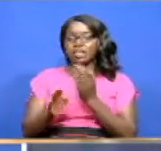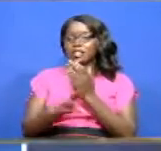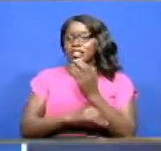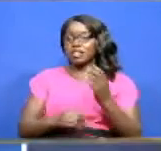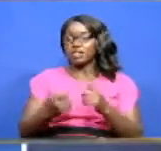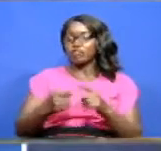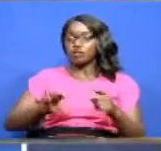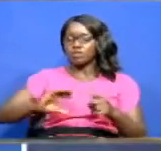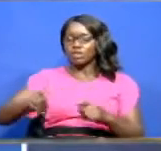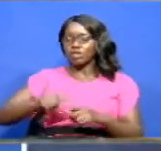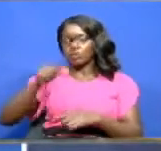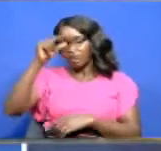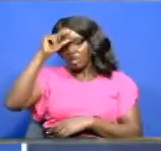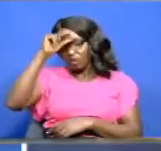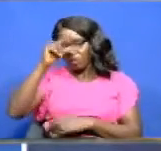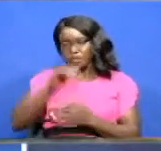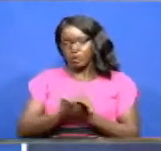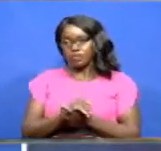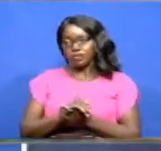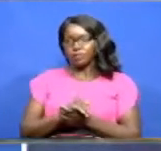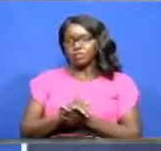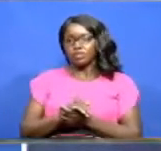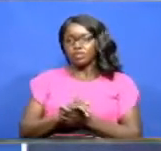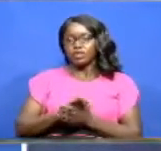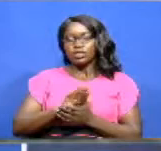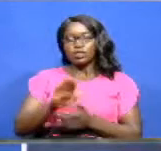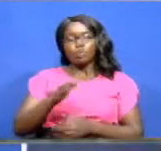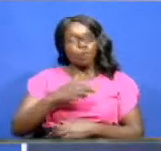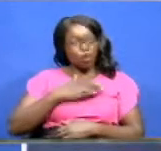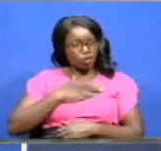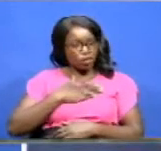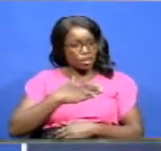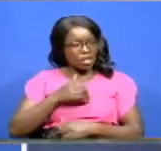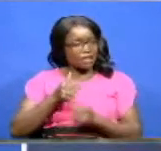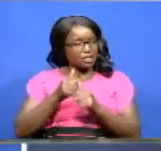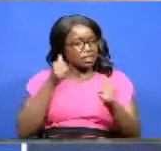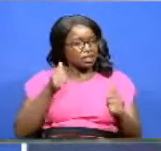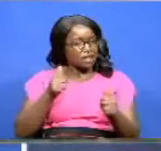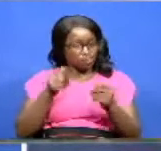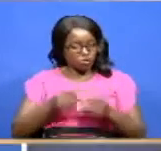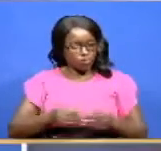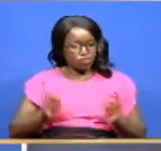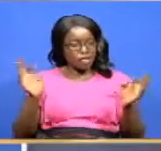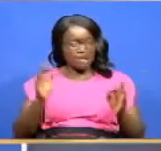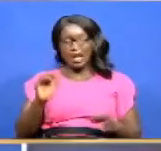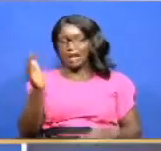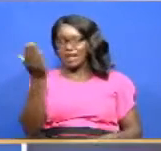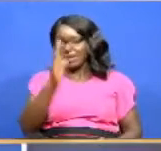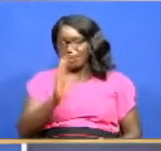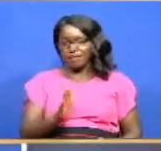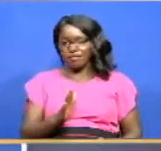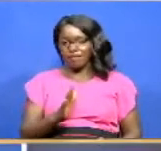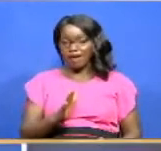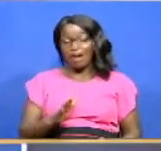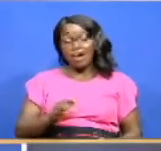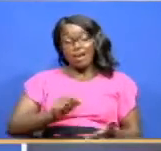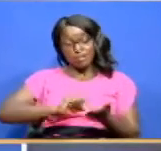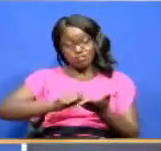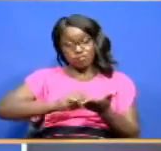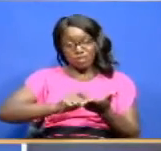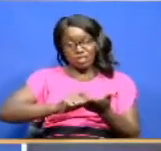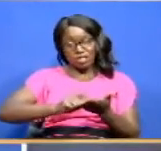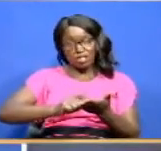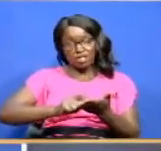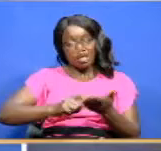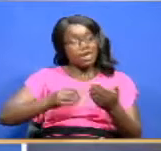government. Your Honor, I wish to deny categorically that I never conferred 8 million shillings